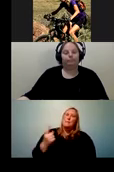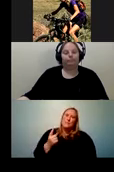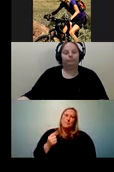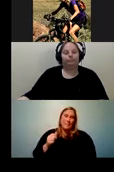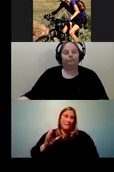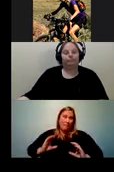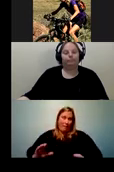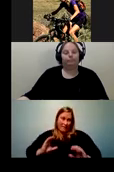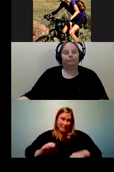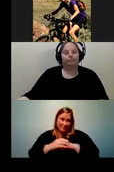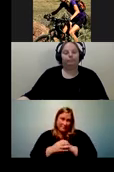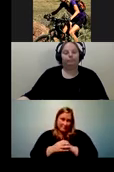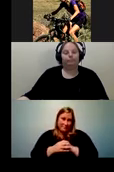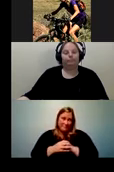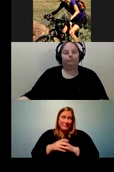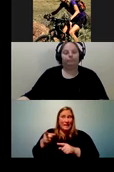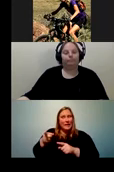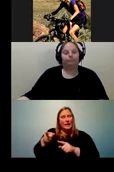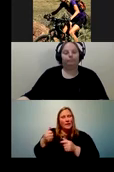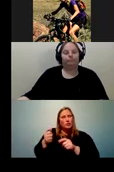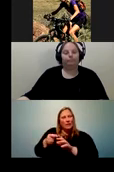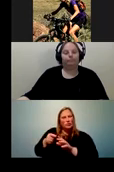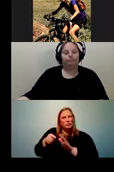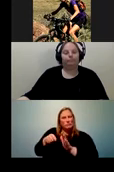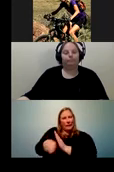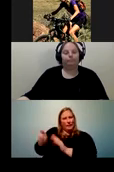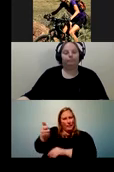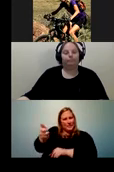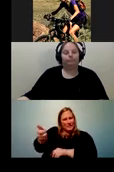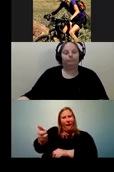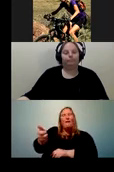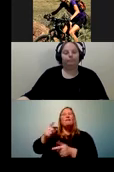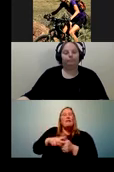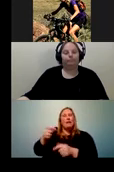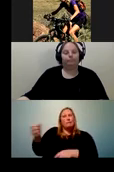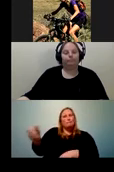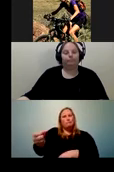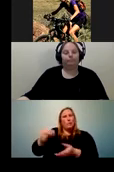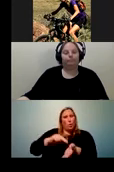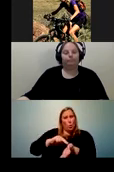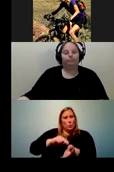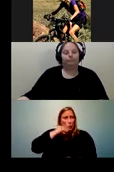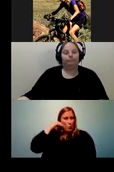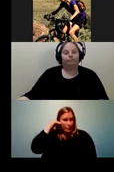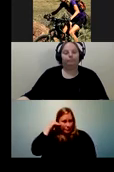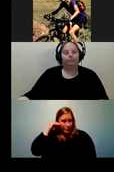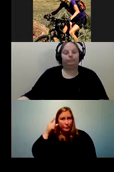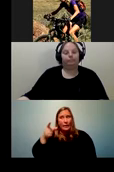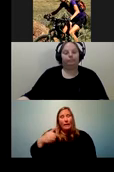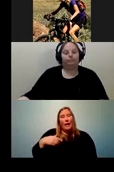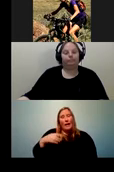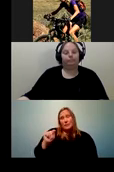client after he tried to kill himself. He had been put in a nursing home. He had obtained a traumatic brain injury